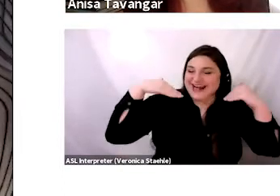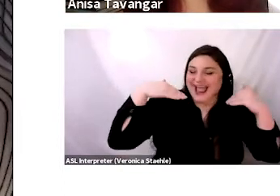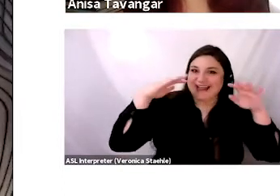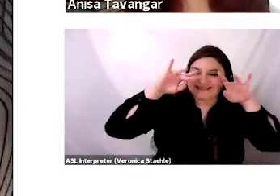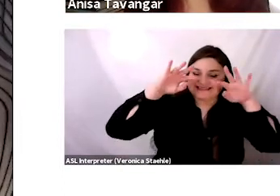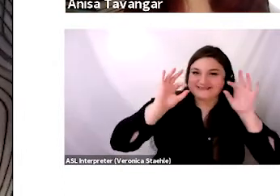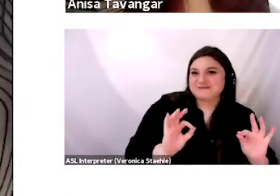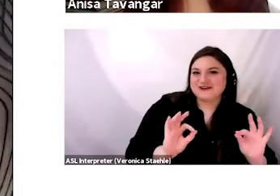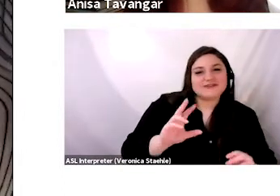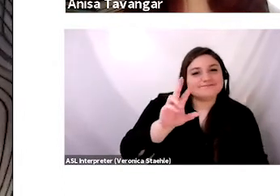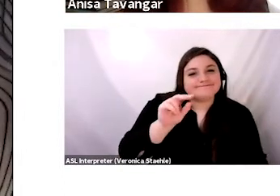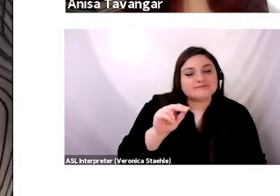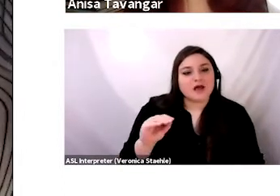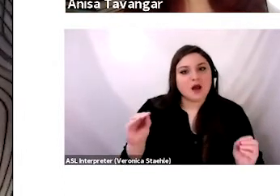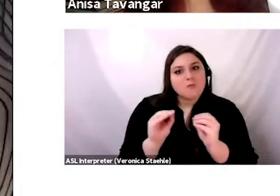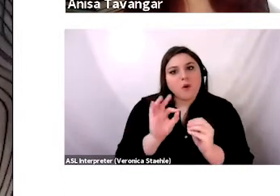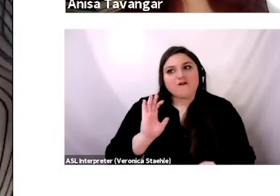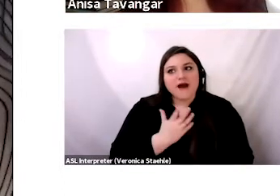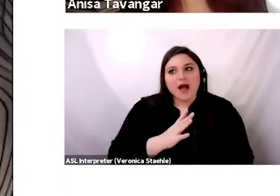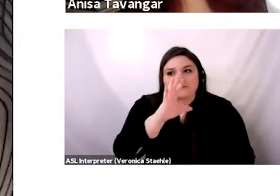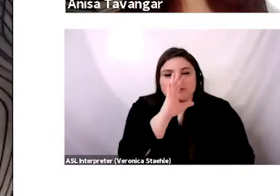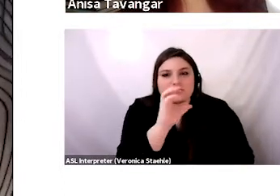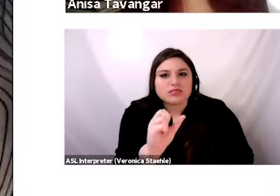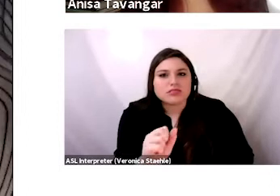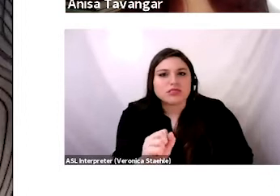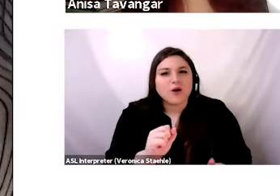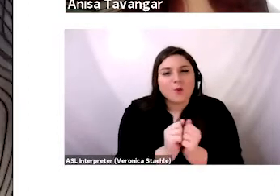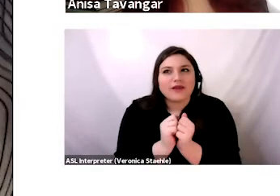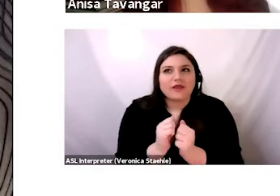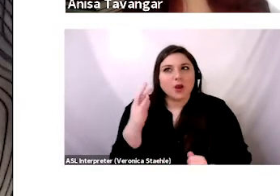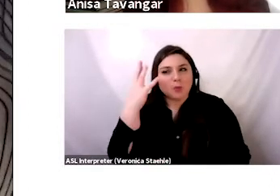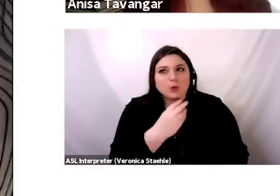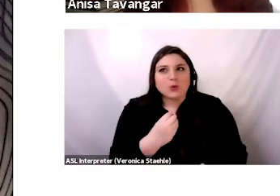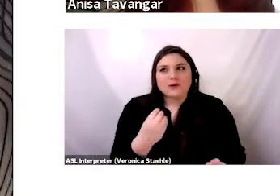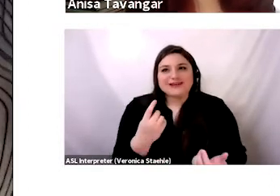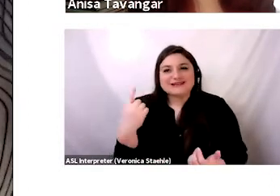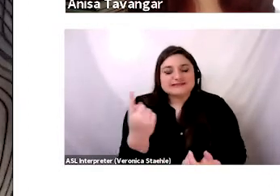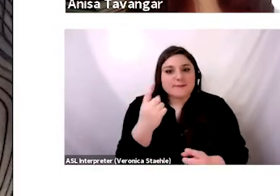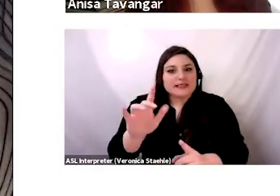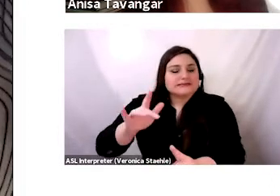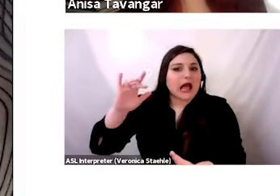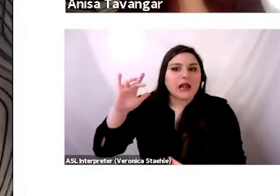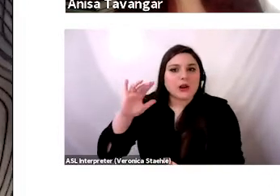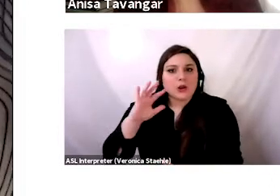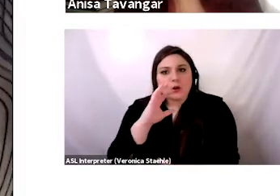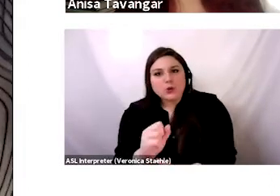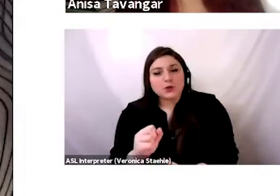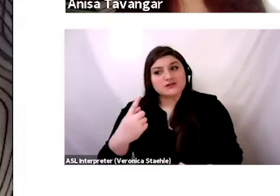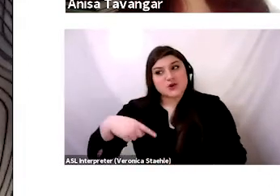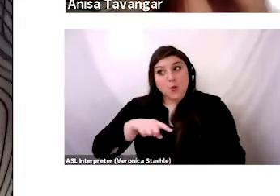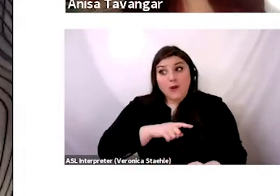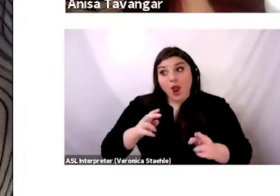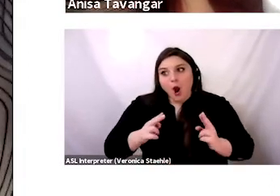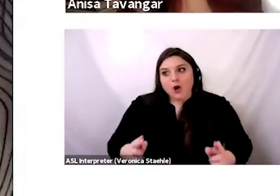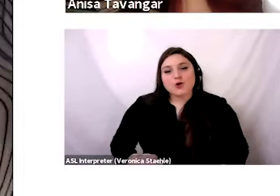spiritual quality. I think it's a really kind of a stunning mystery that